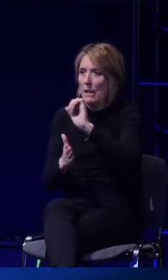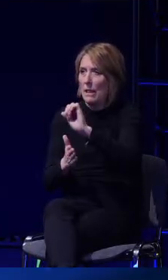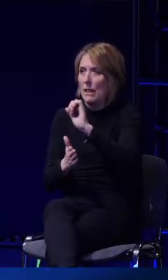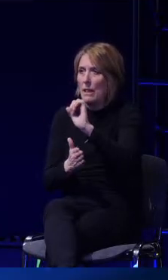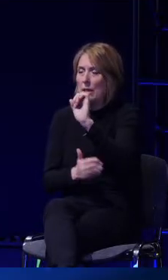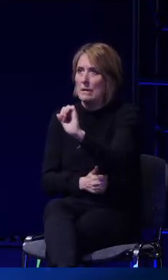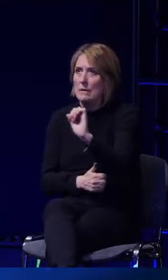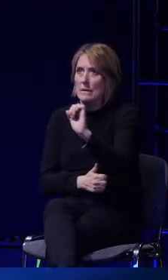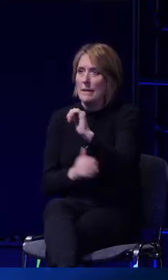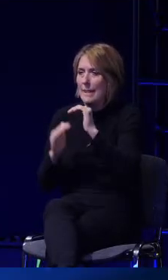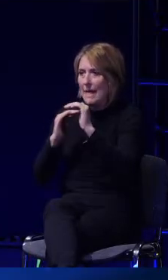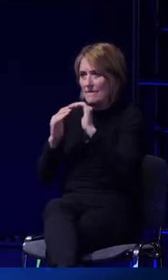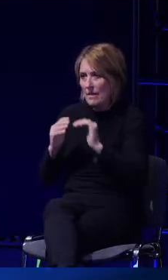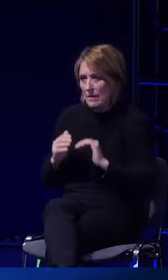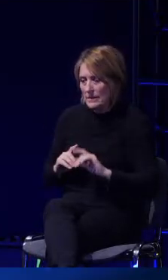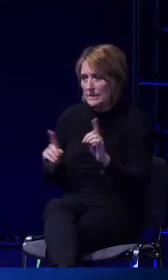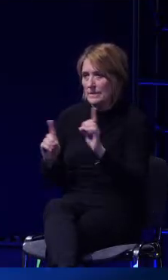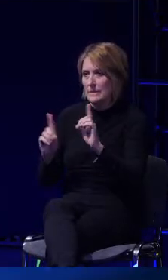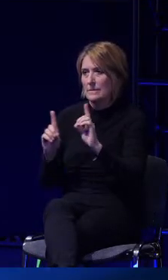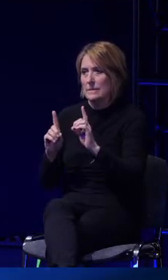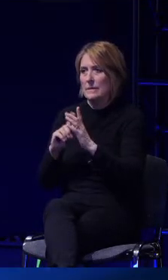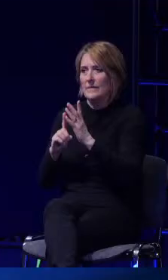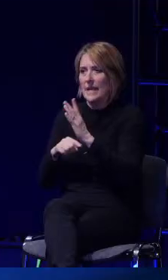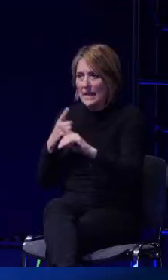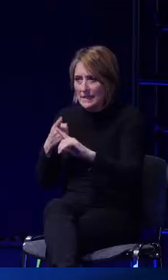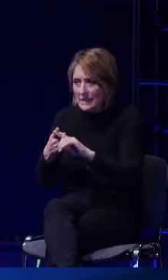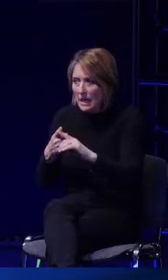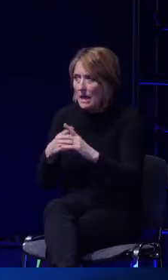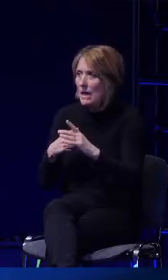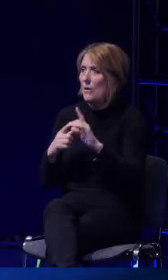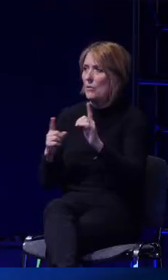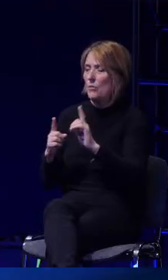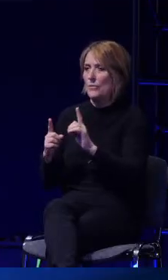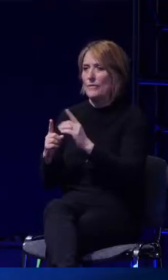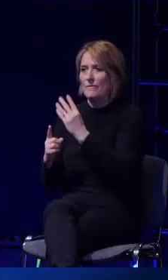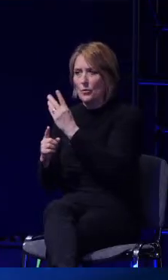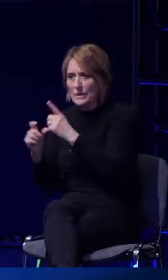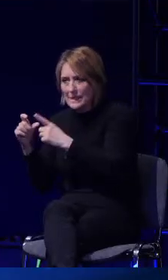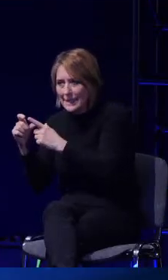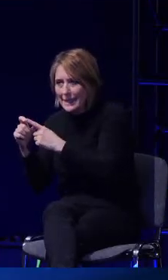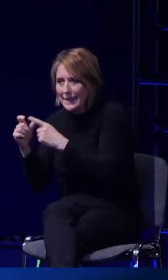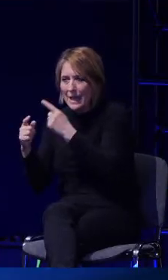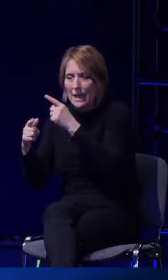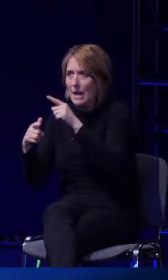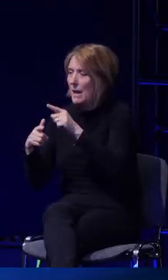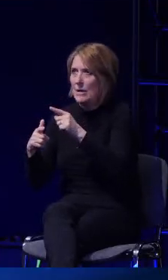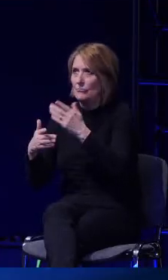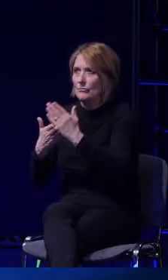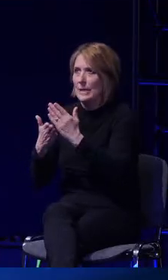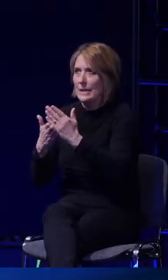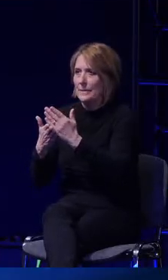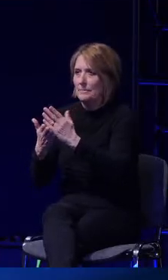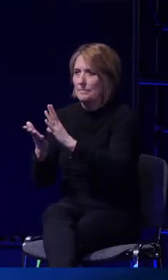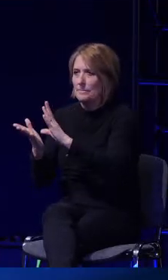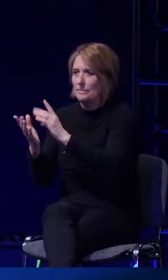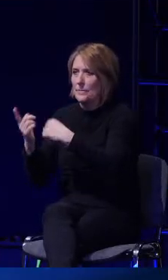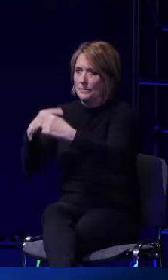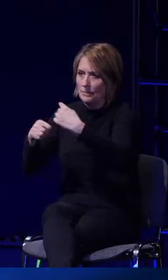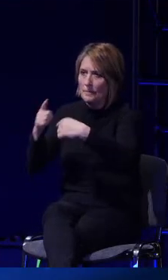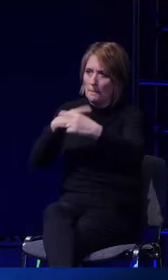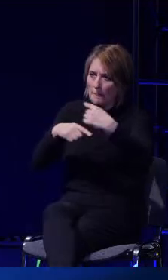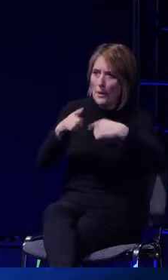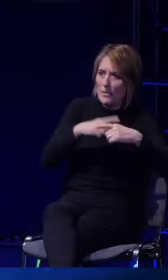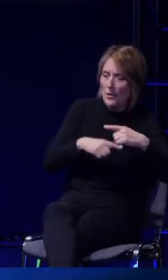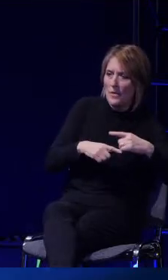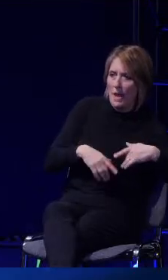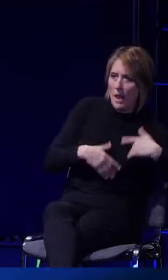it, we had a lot of Ronin 4Ds, what they're doing with it, how that's all going back through the live